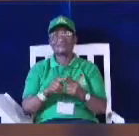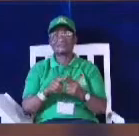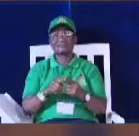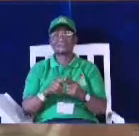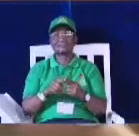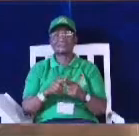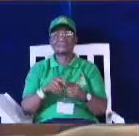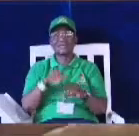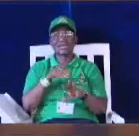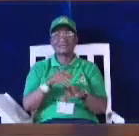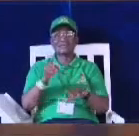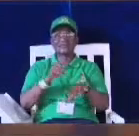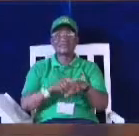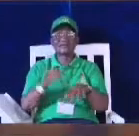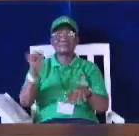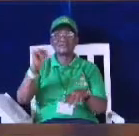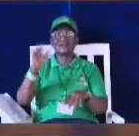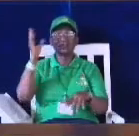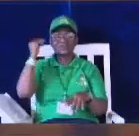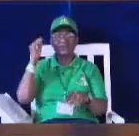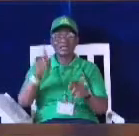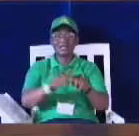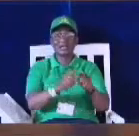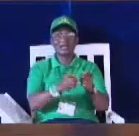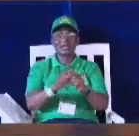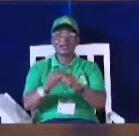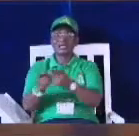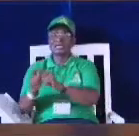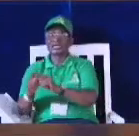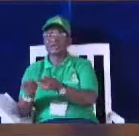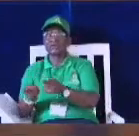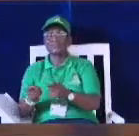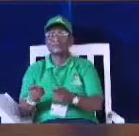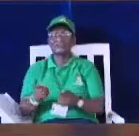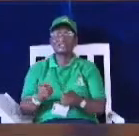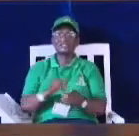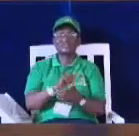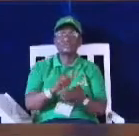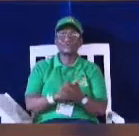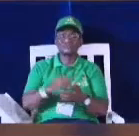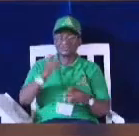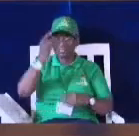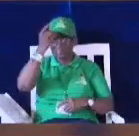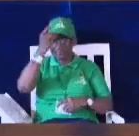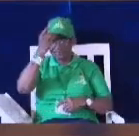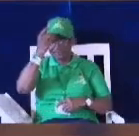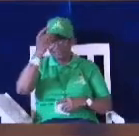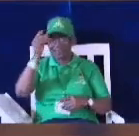At the time they were classifying those diseases,